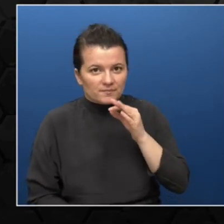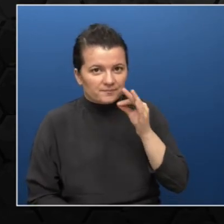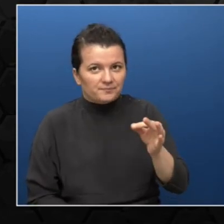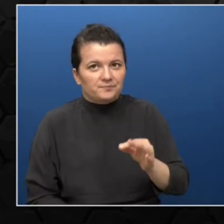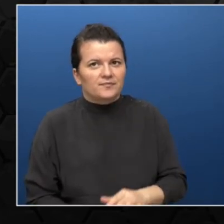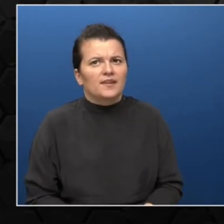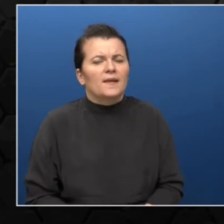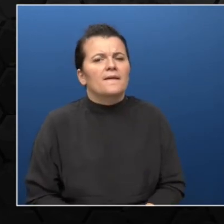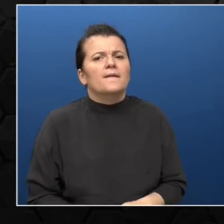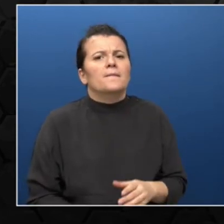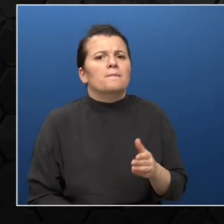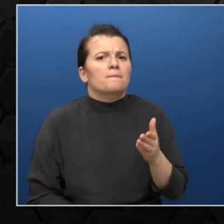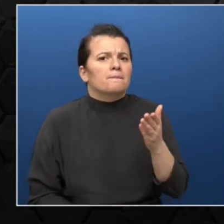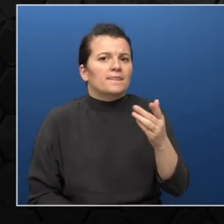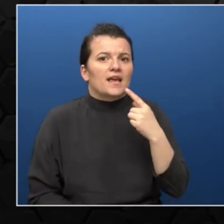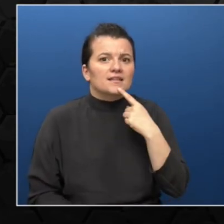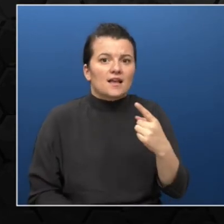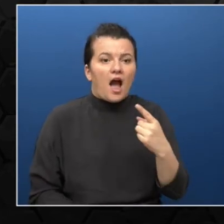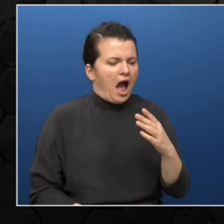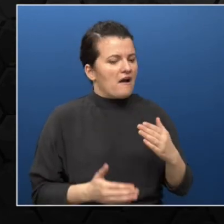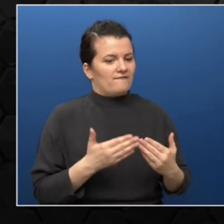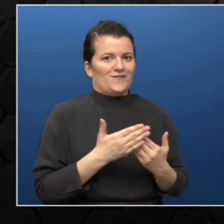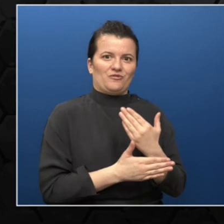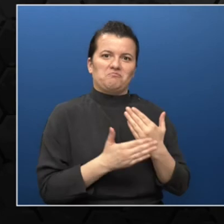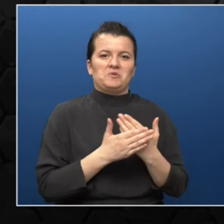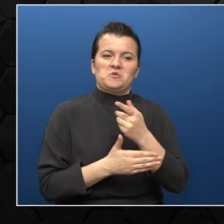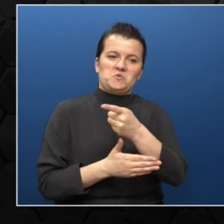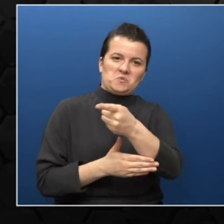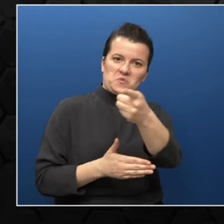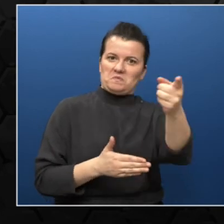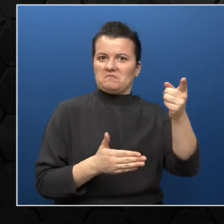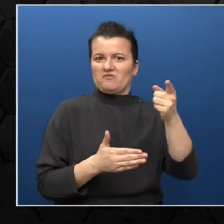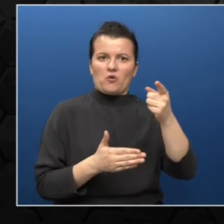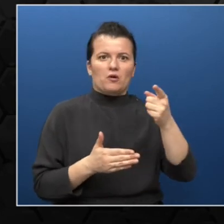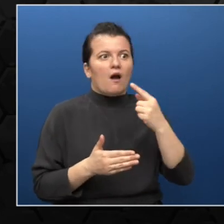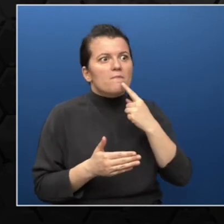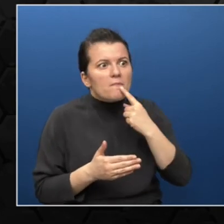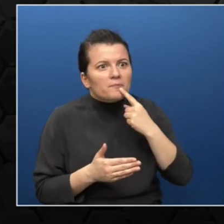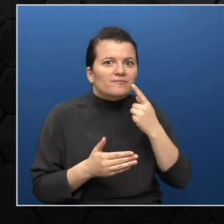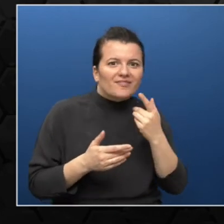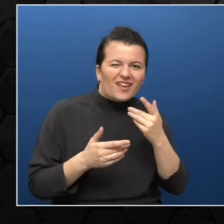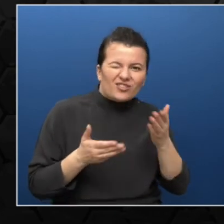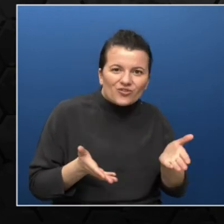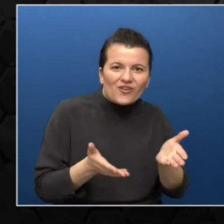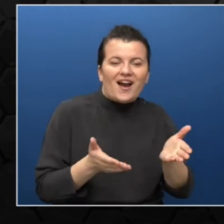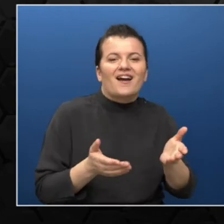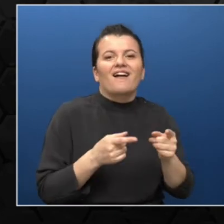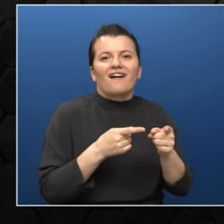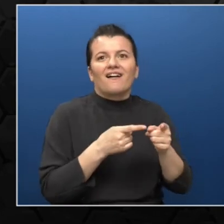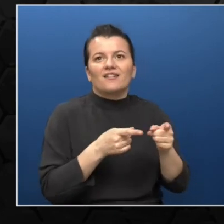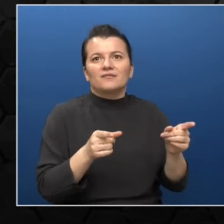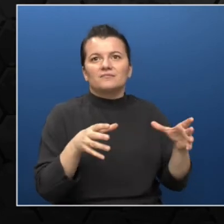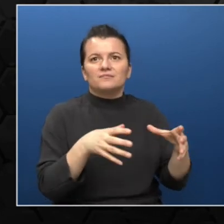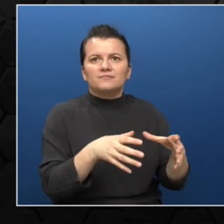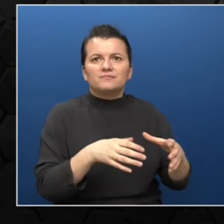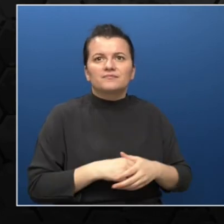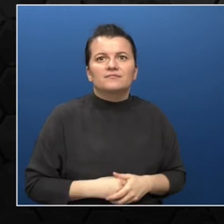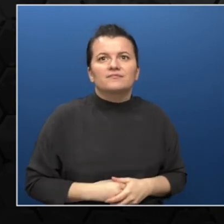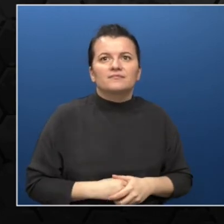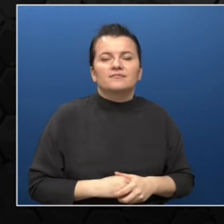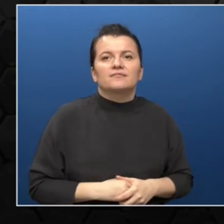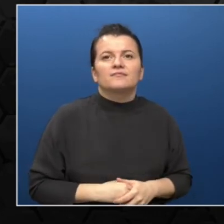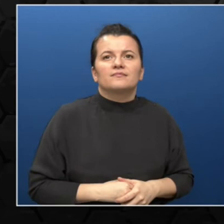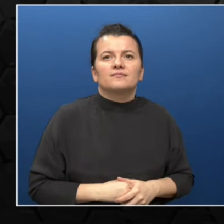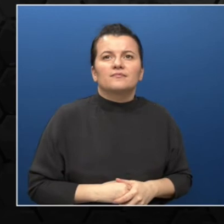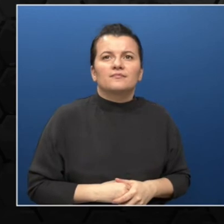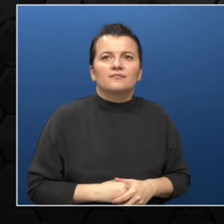for beginners and all these things. You also mentioned a brief about like TensorFlow, right? So how would you compare